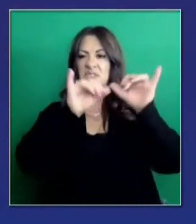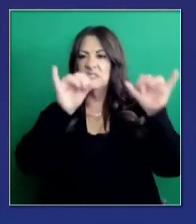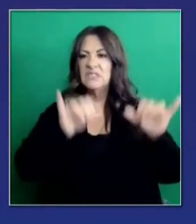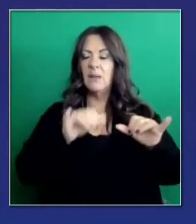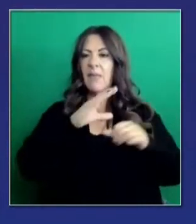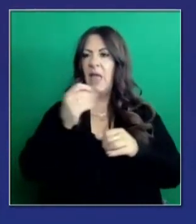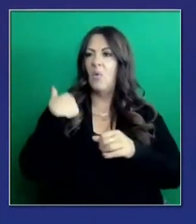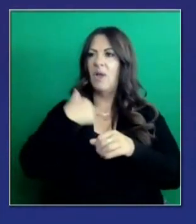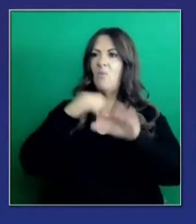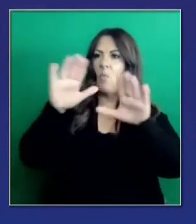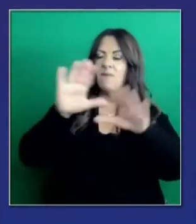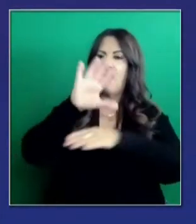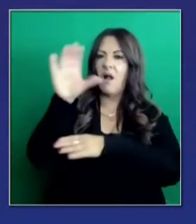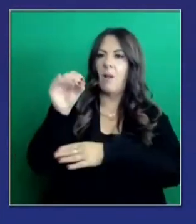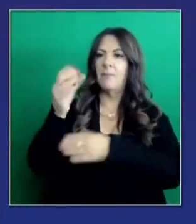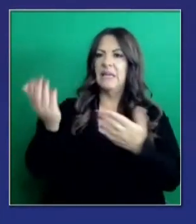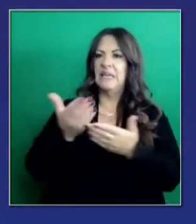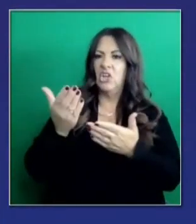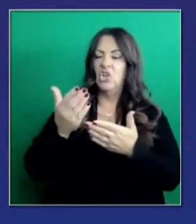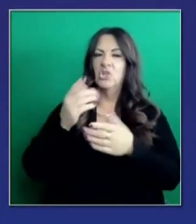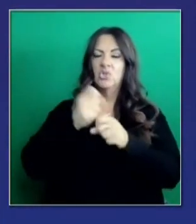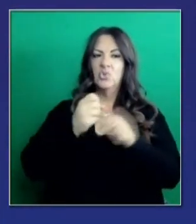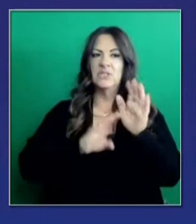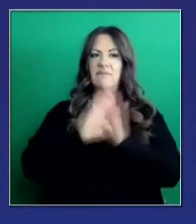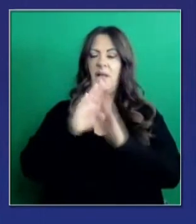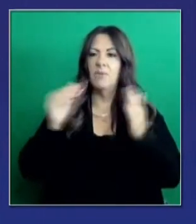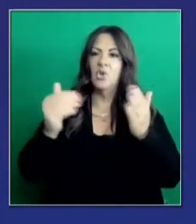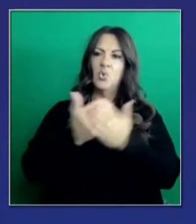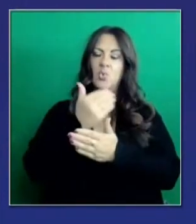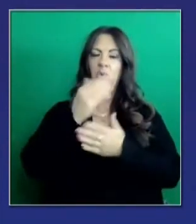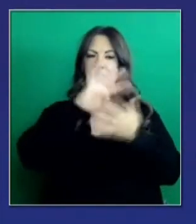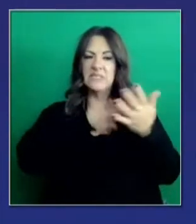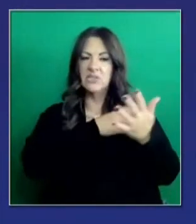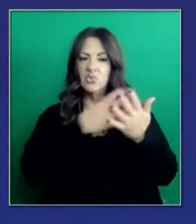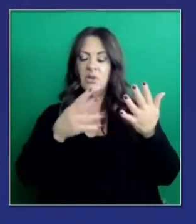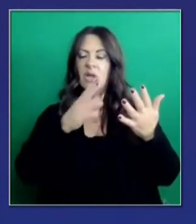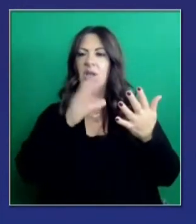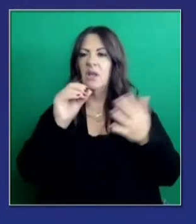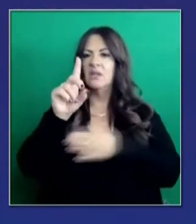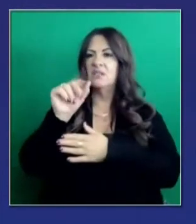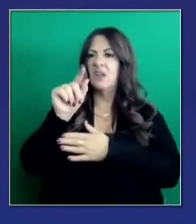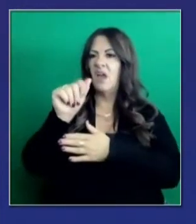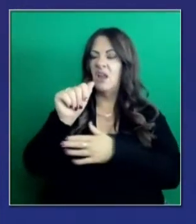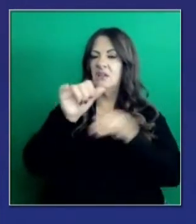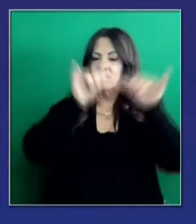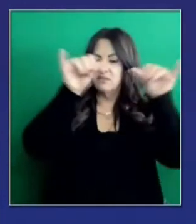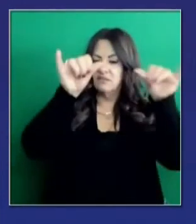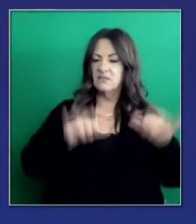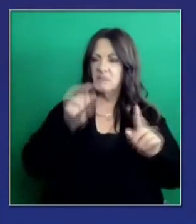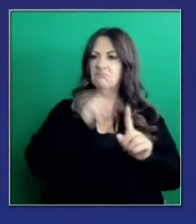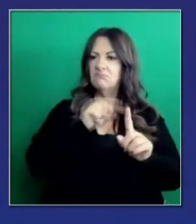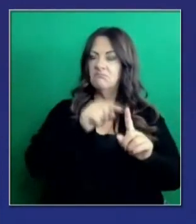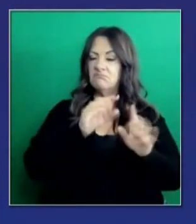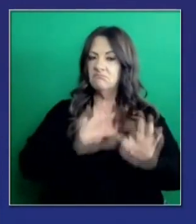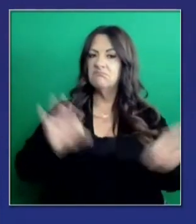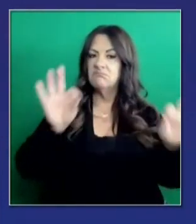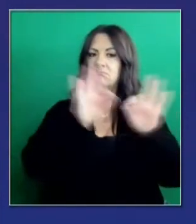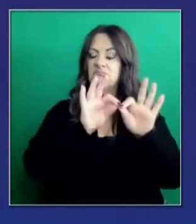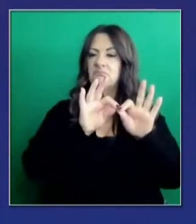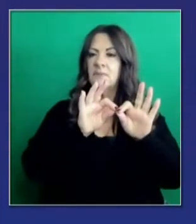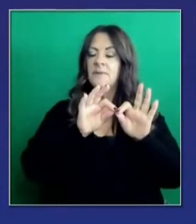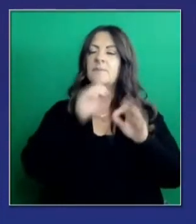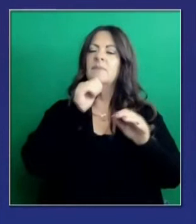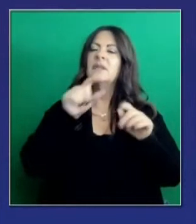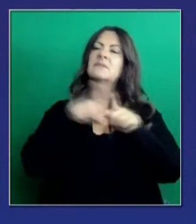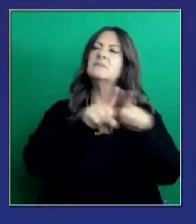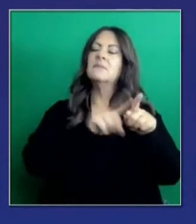scheduling system and a new data system. Again, it's end-to-end. It's not just a notification system, as some other states have, or a